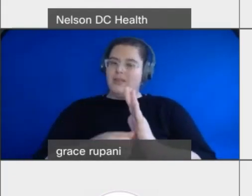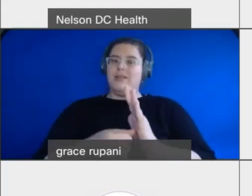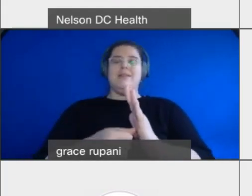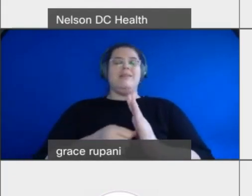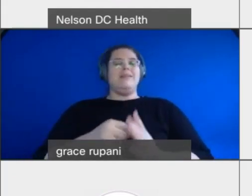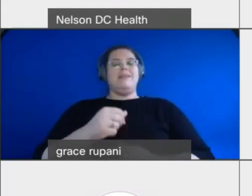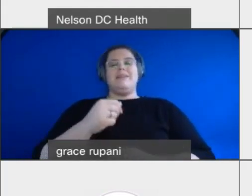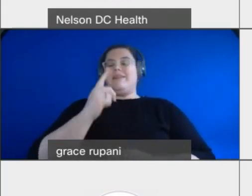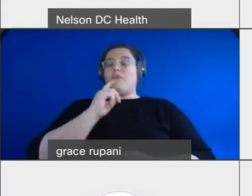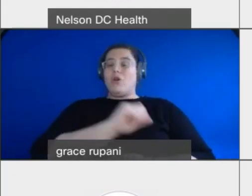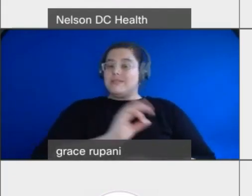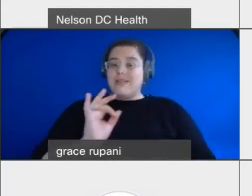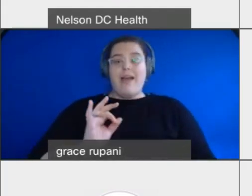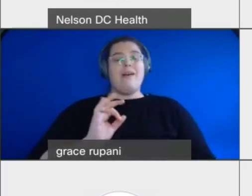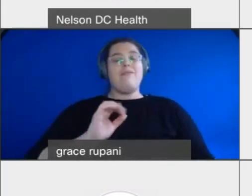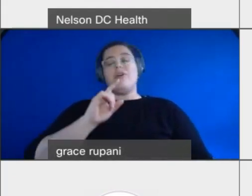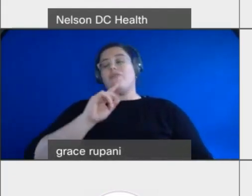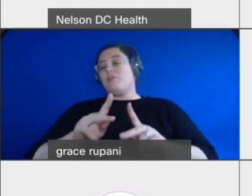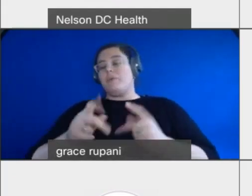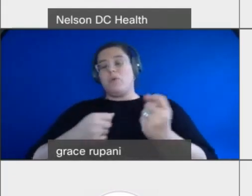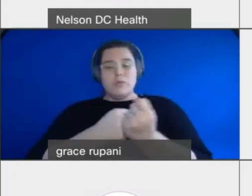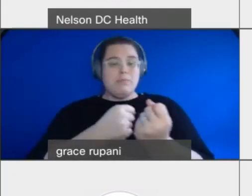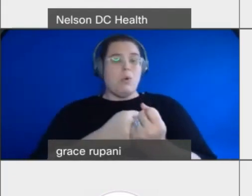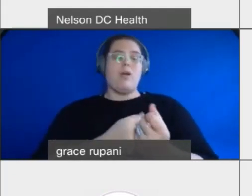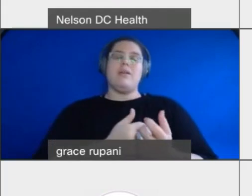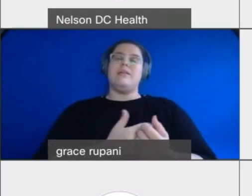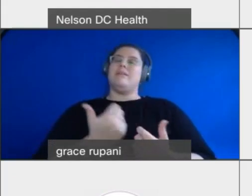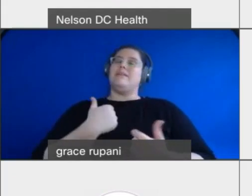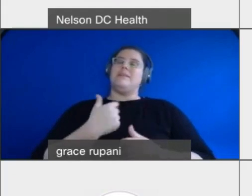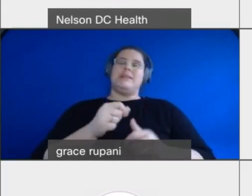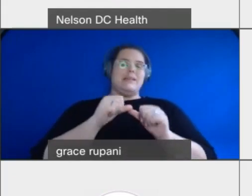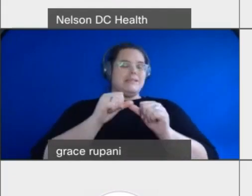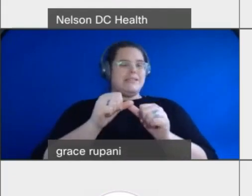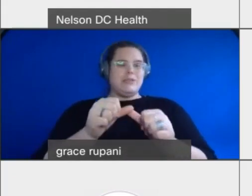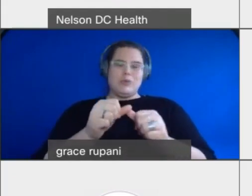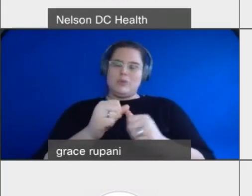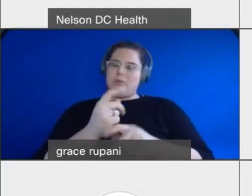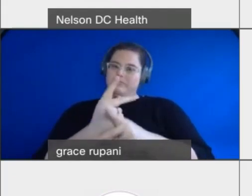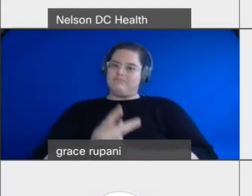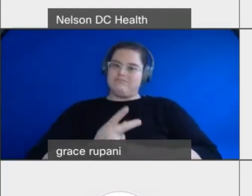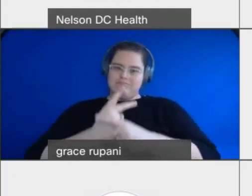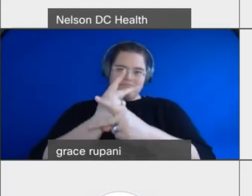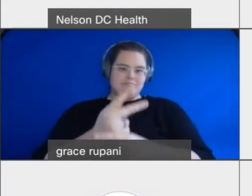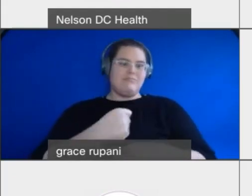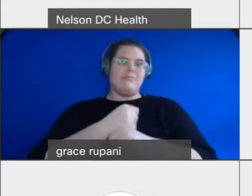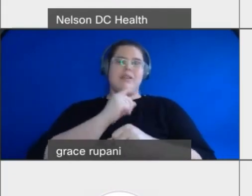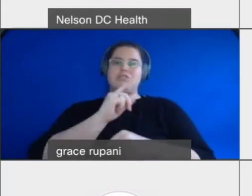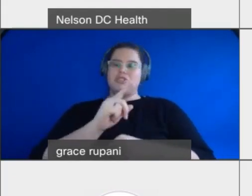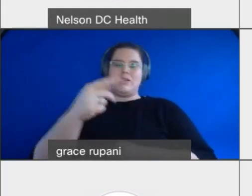for staff and the people we support. Continue to be cautious with complying with the